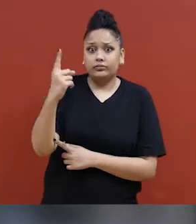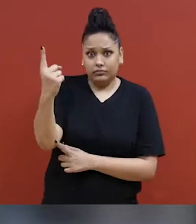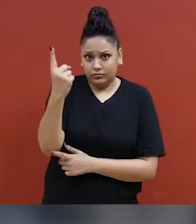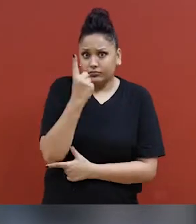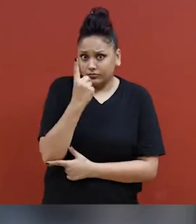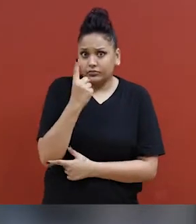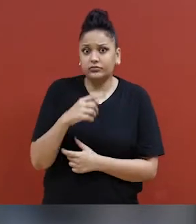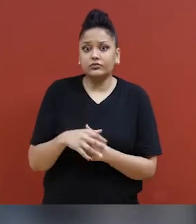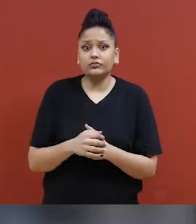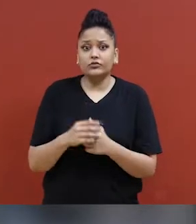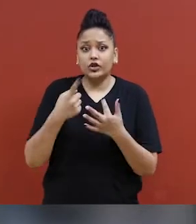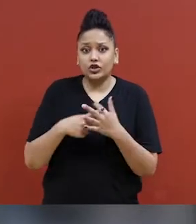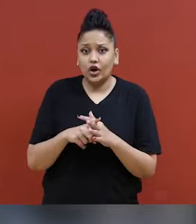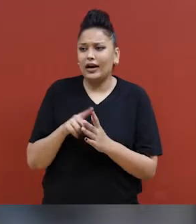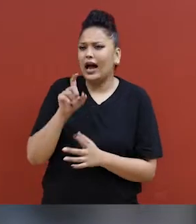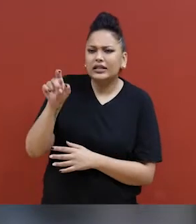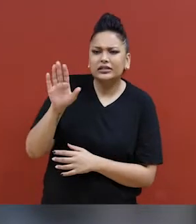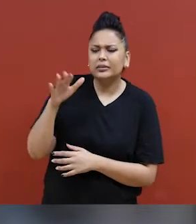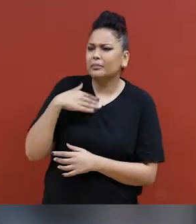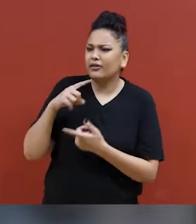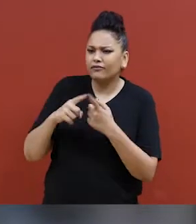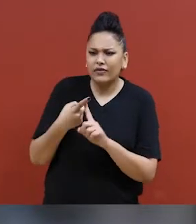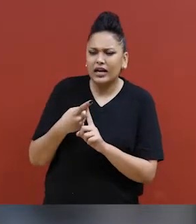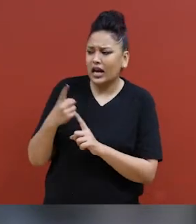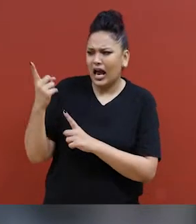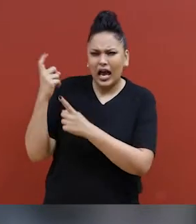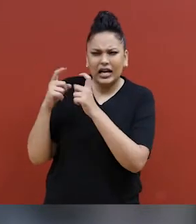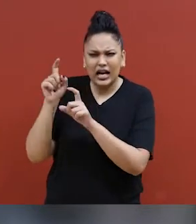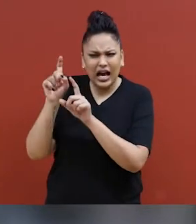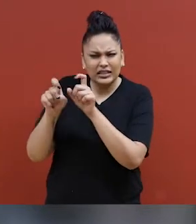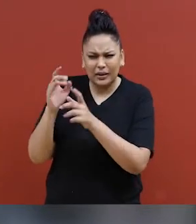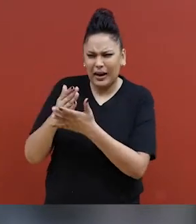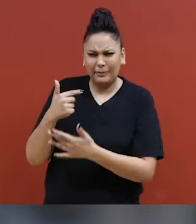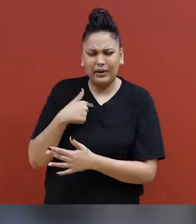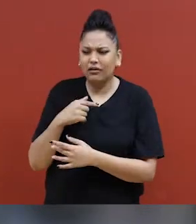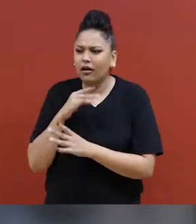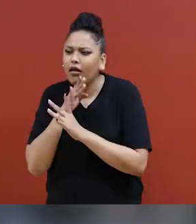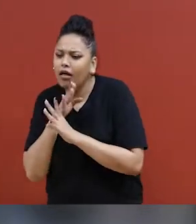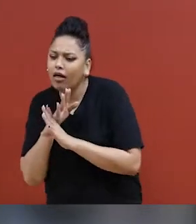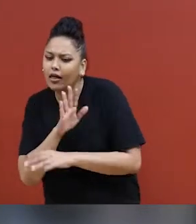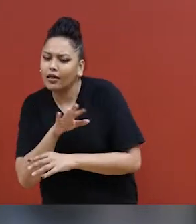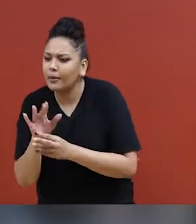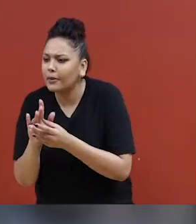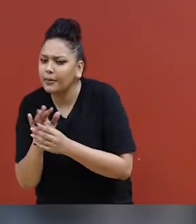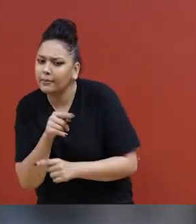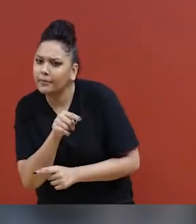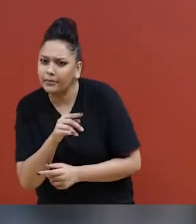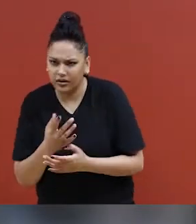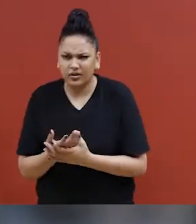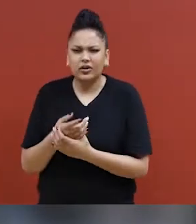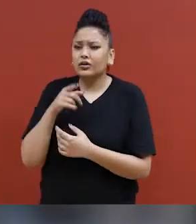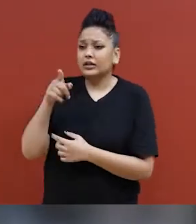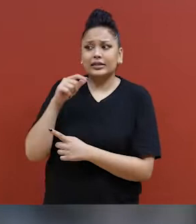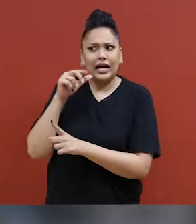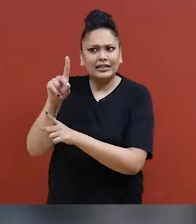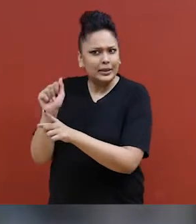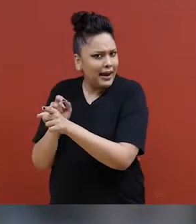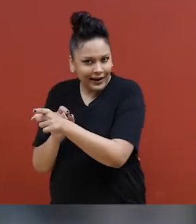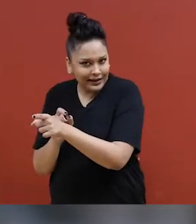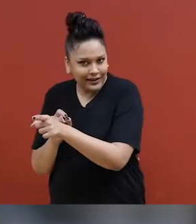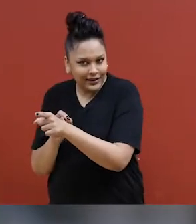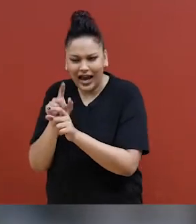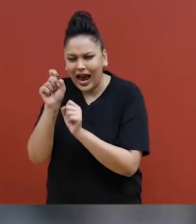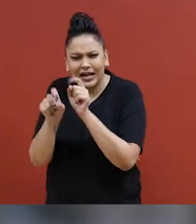started asking my able-bodied friend questions about me and my other friend who had a visible